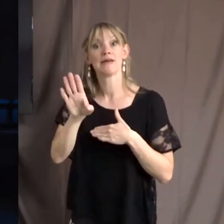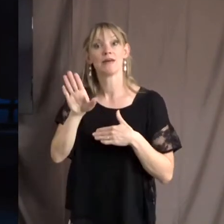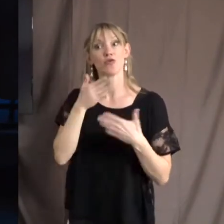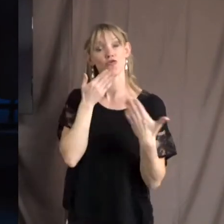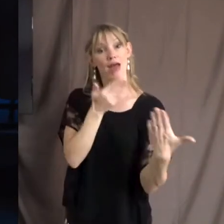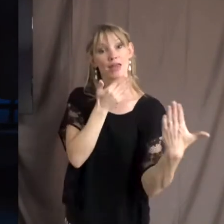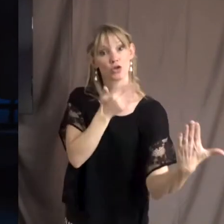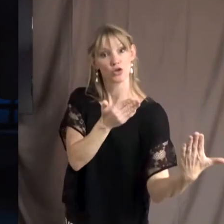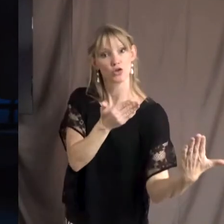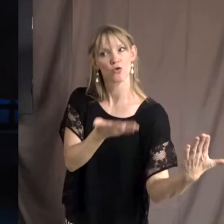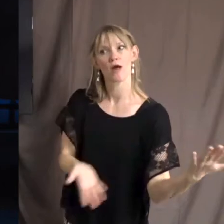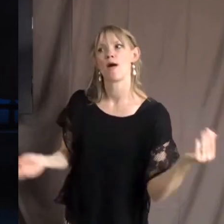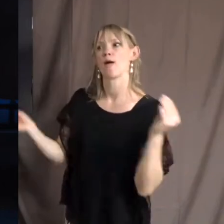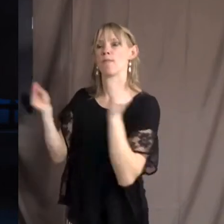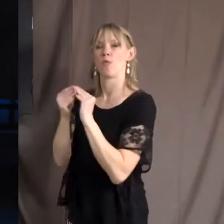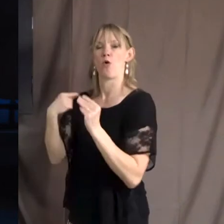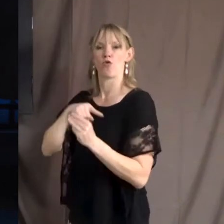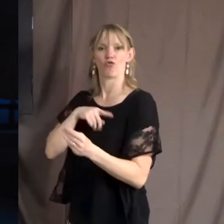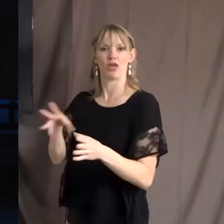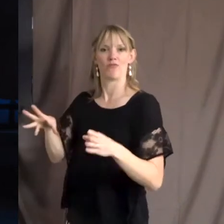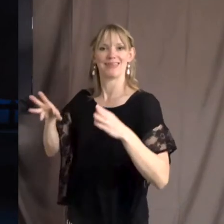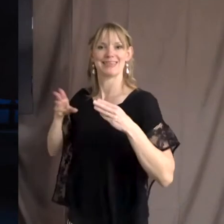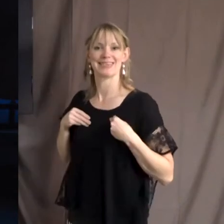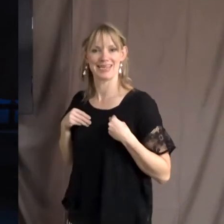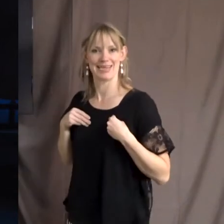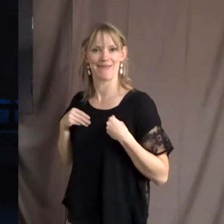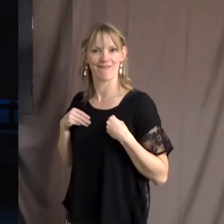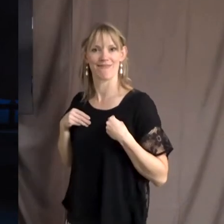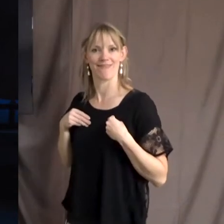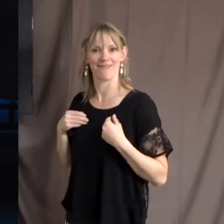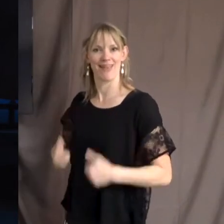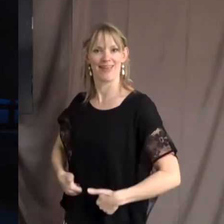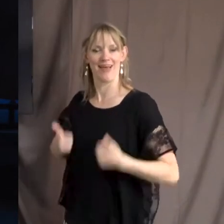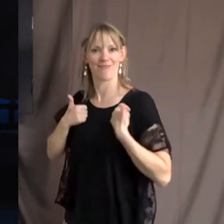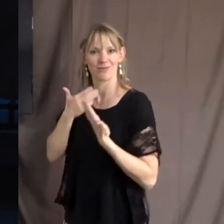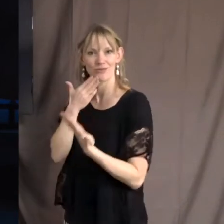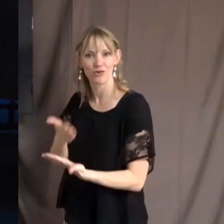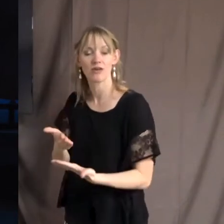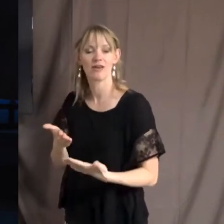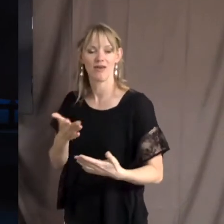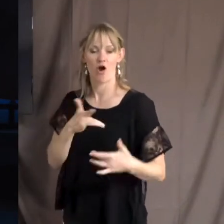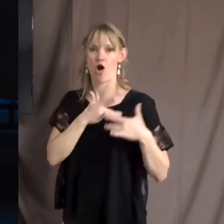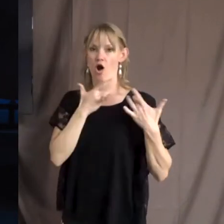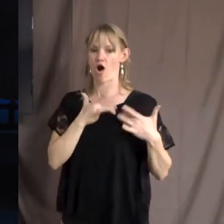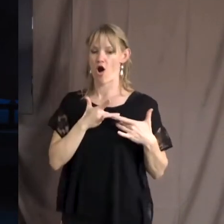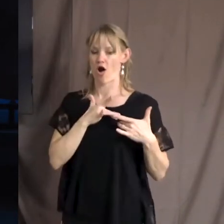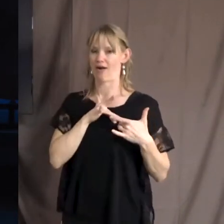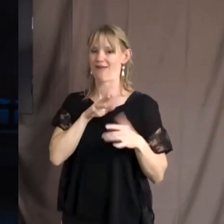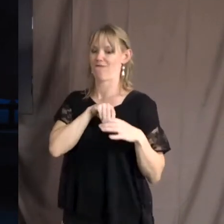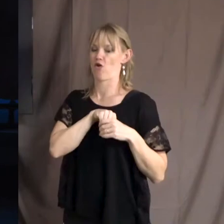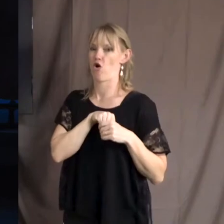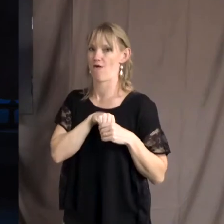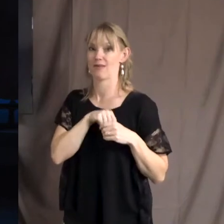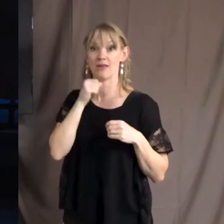receivership of the good that life is. And it engages the heart. It's then not just an intellectual exercise, it's a